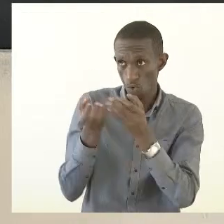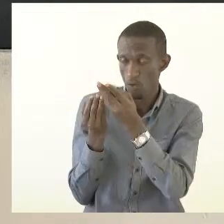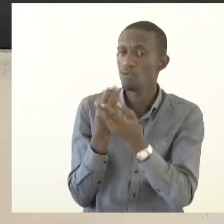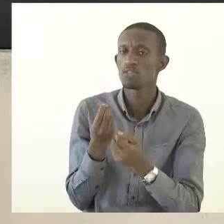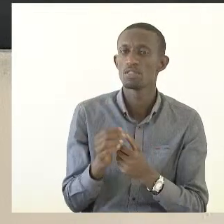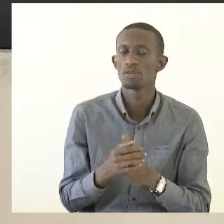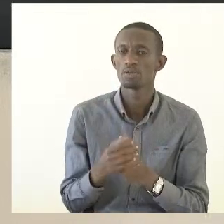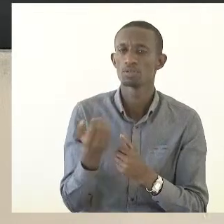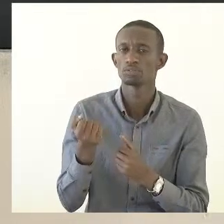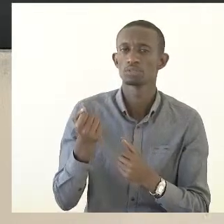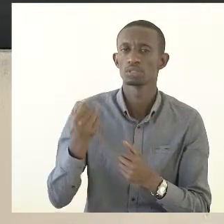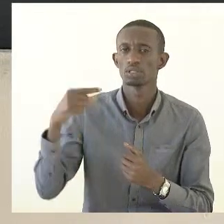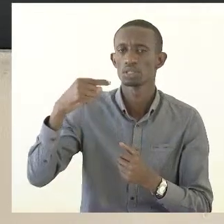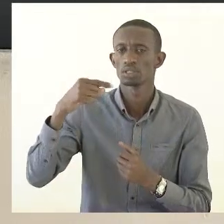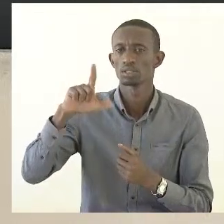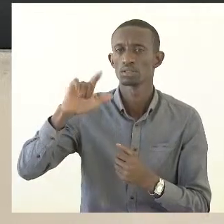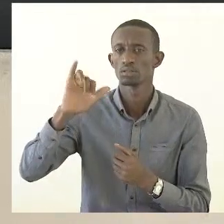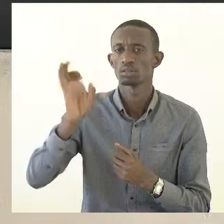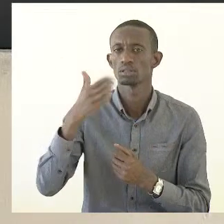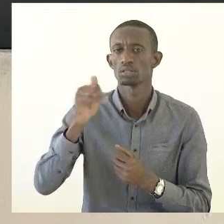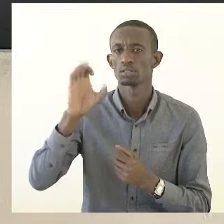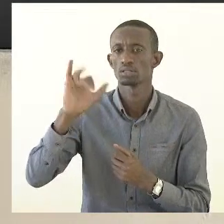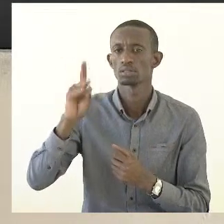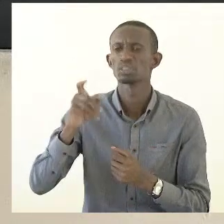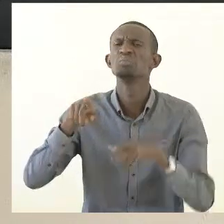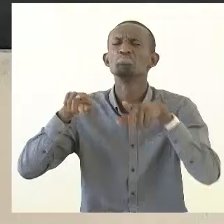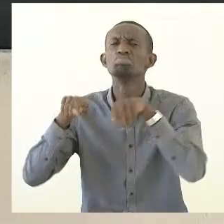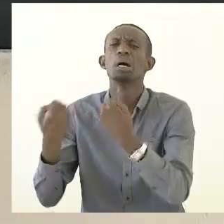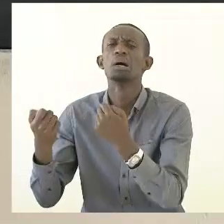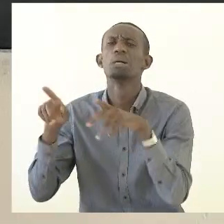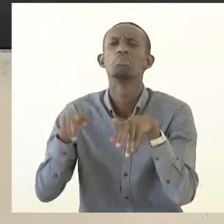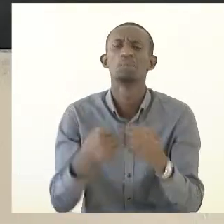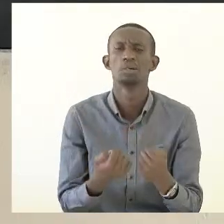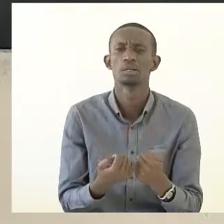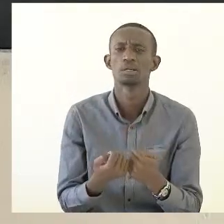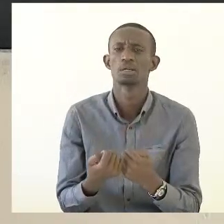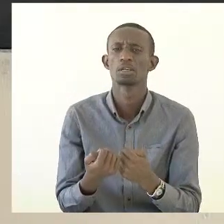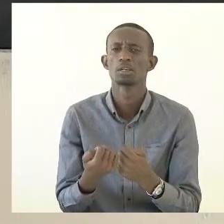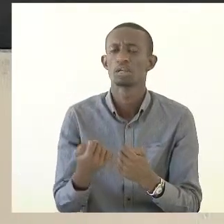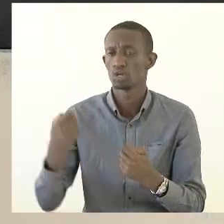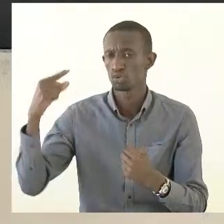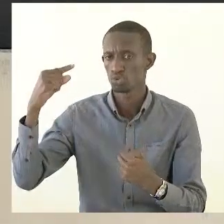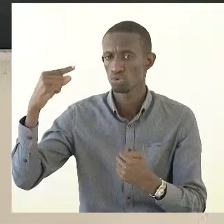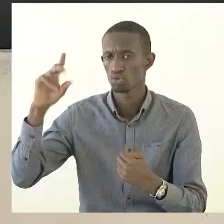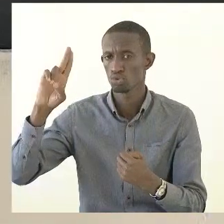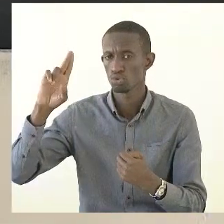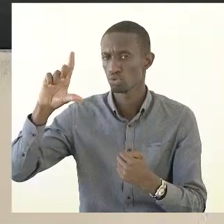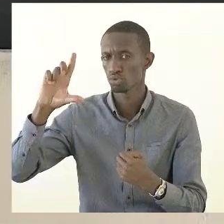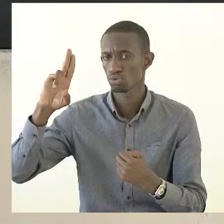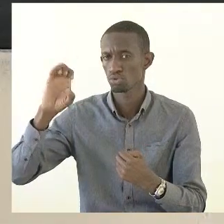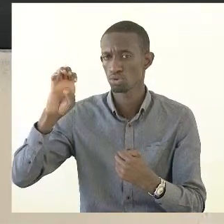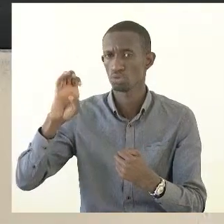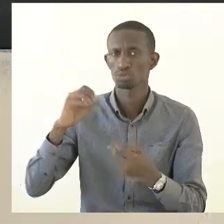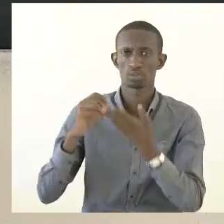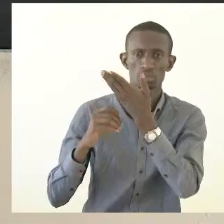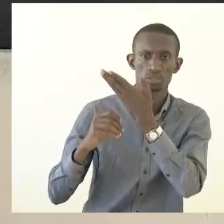it will break the bonds of glycosidic bond, and the glucose and fructose will be separated and form a monosaccharide. You are